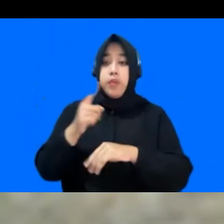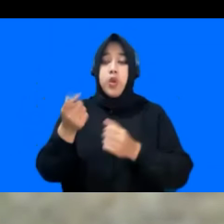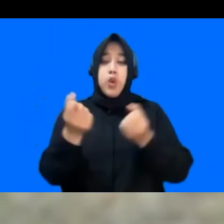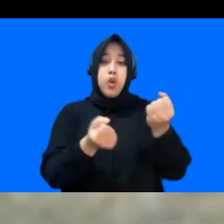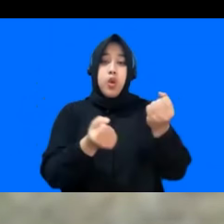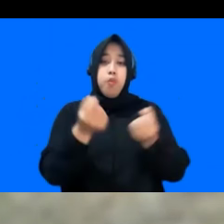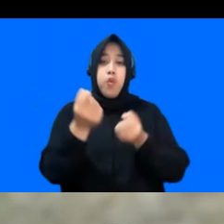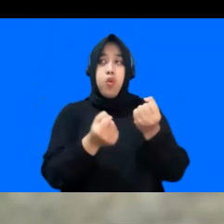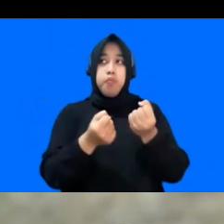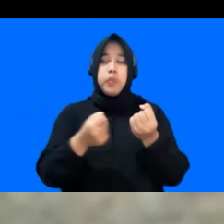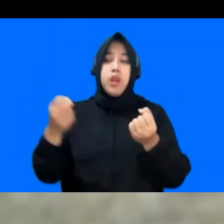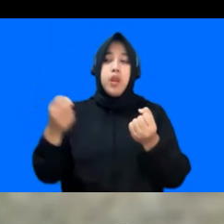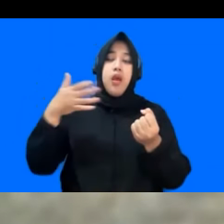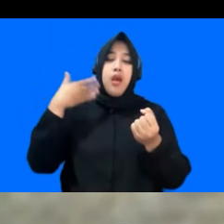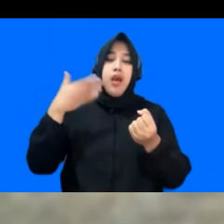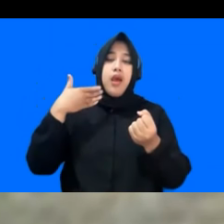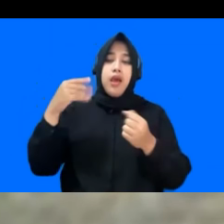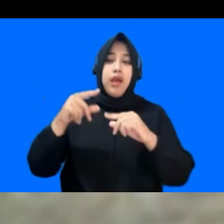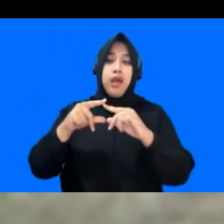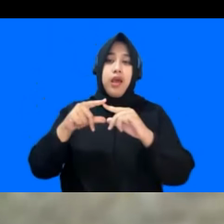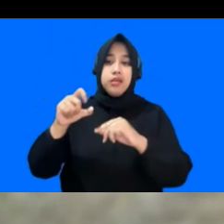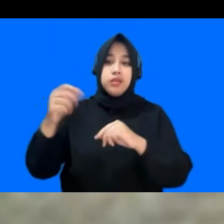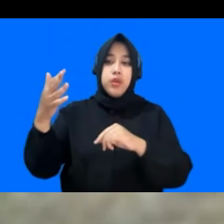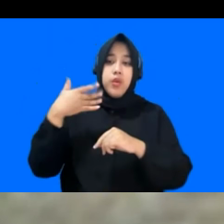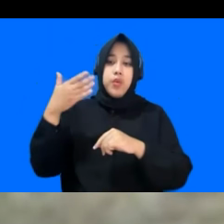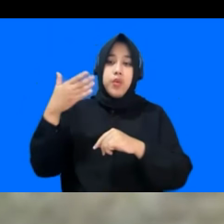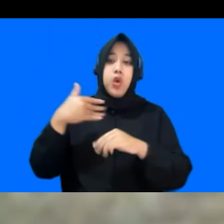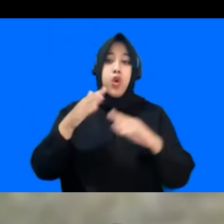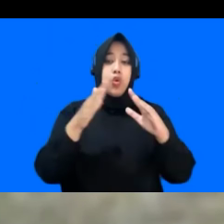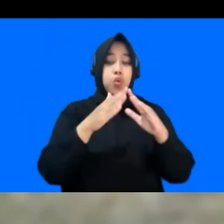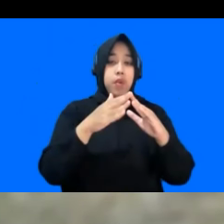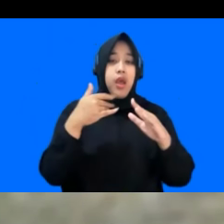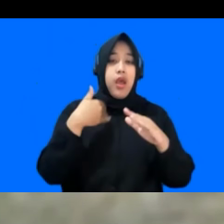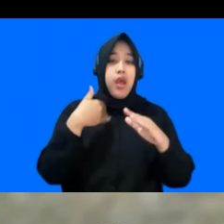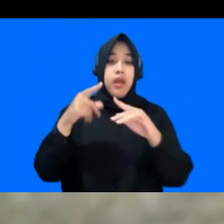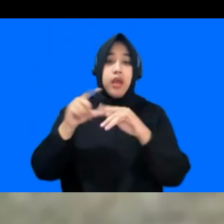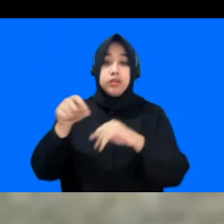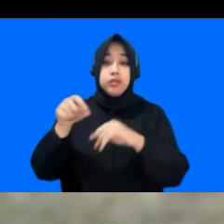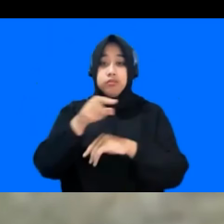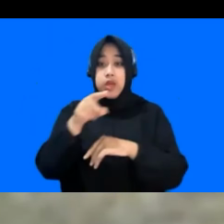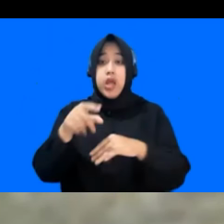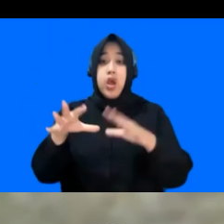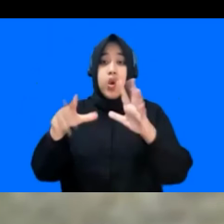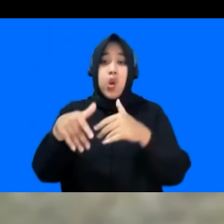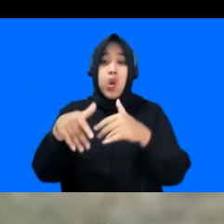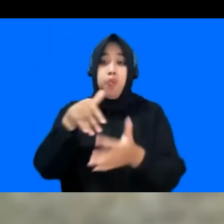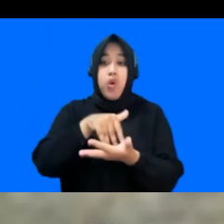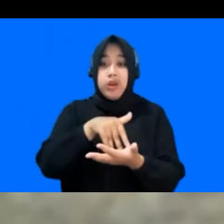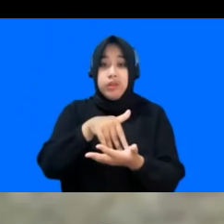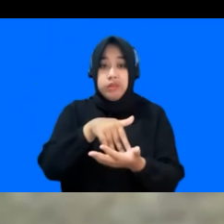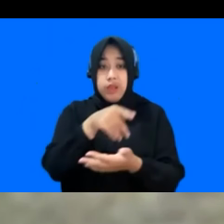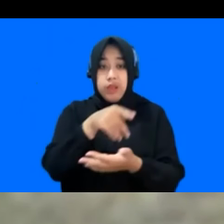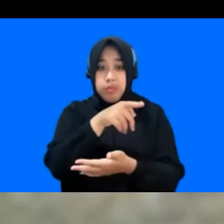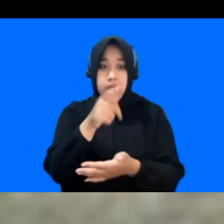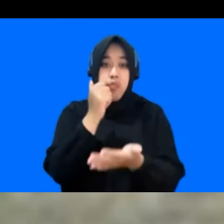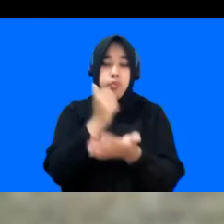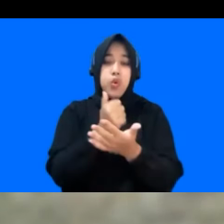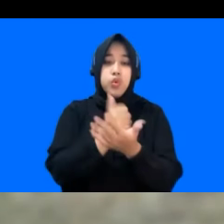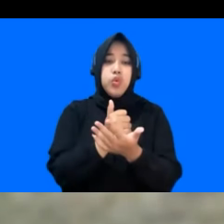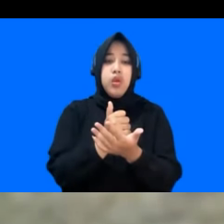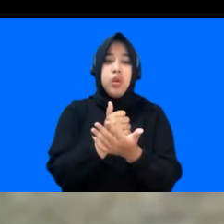Vulnerable communities are the ones that are more accurate in assessing impacts already taking place. So now